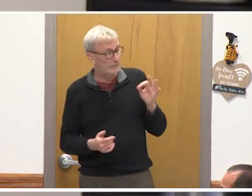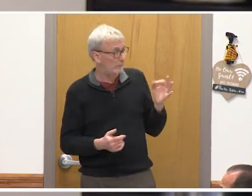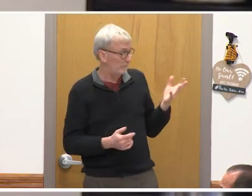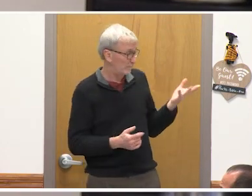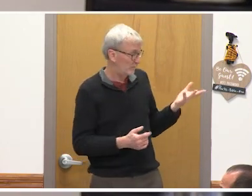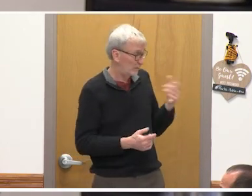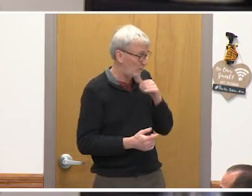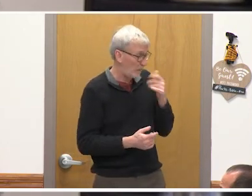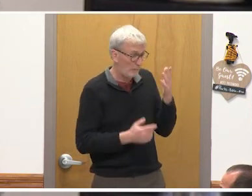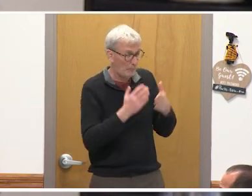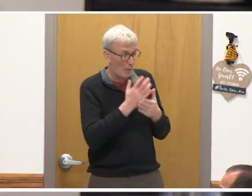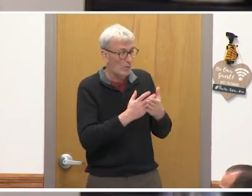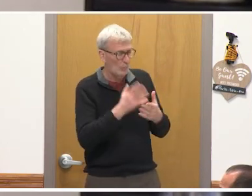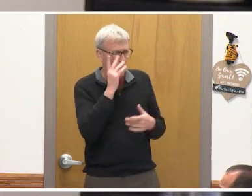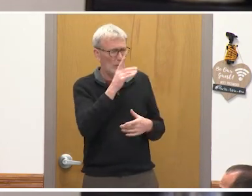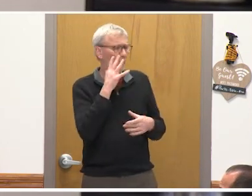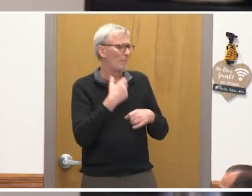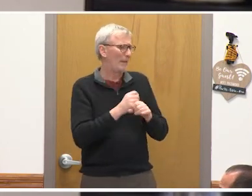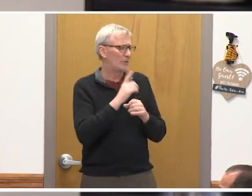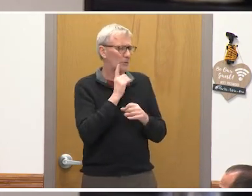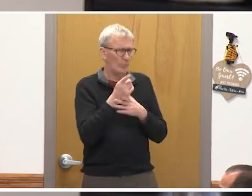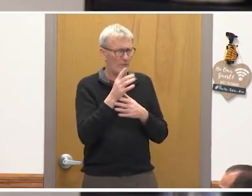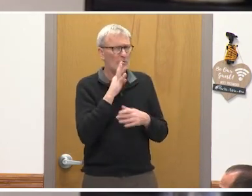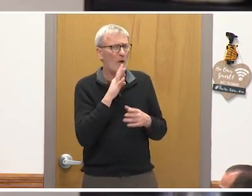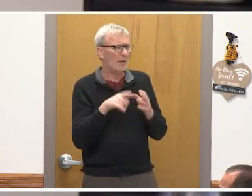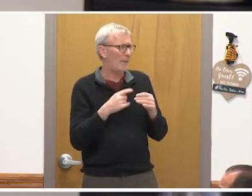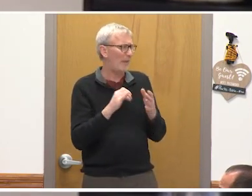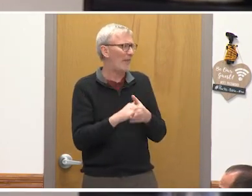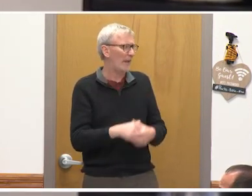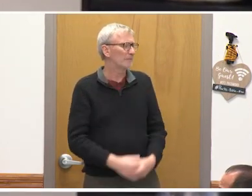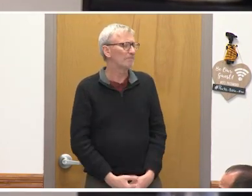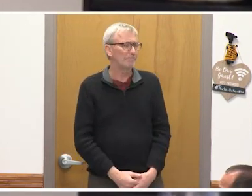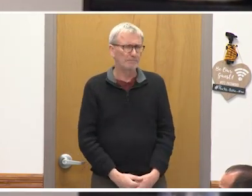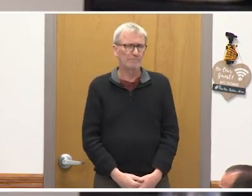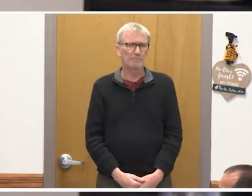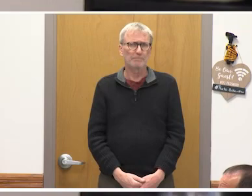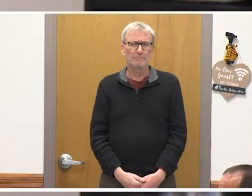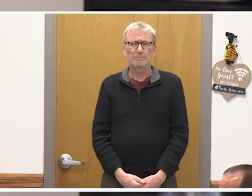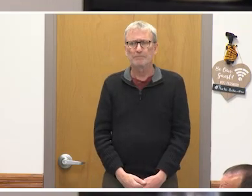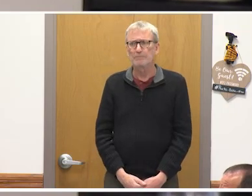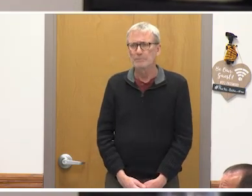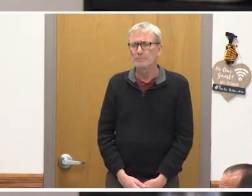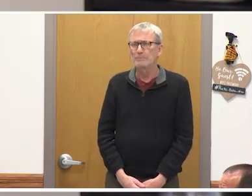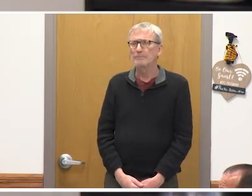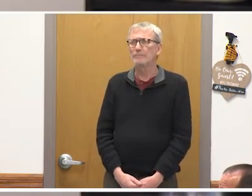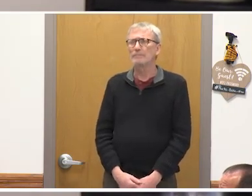not already part of the scope, we can make sure it is added for the alleyway behind the center here.